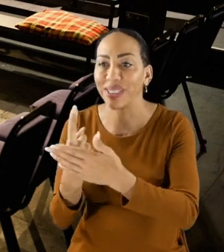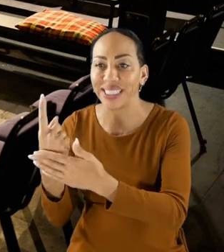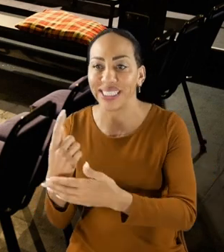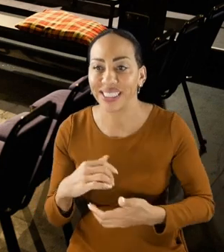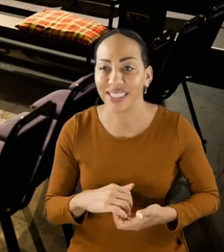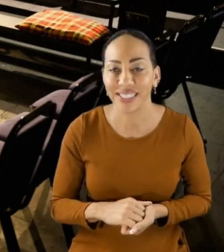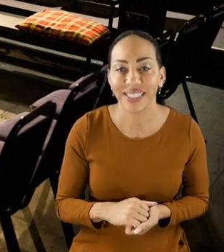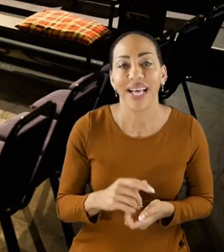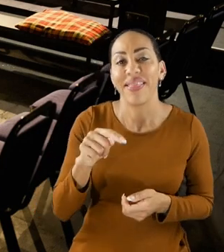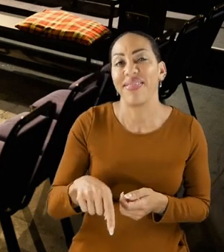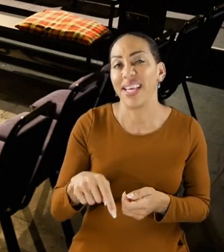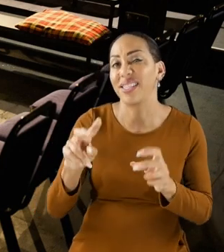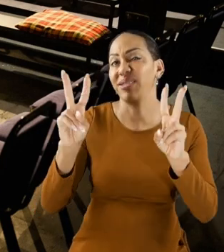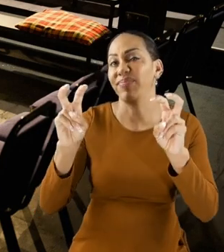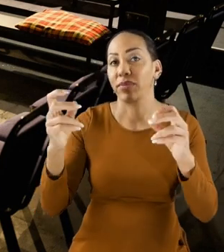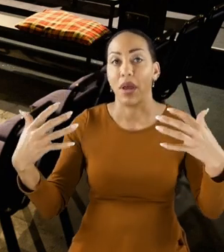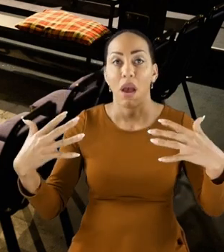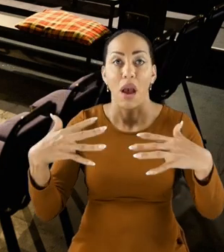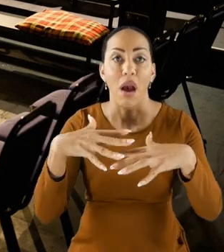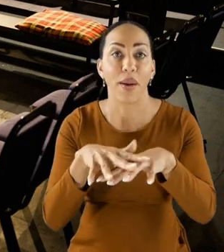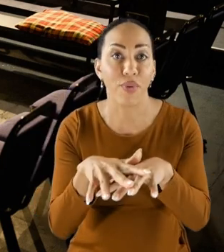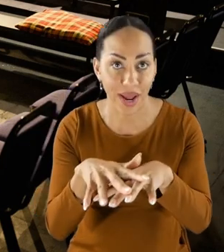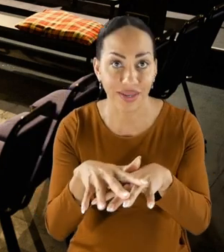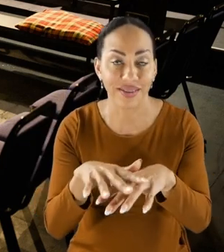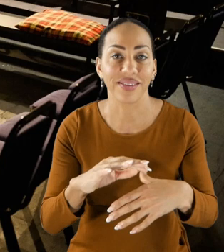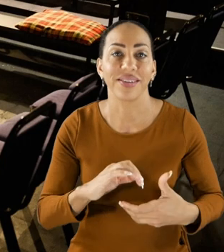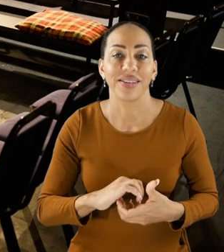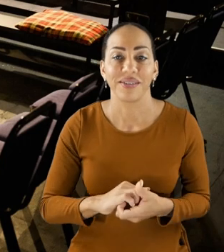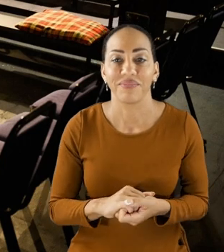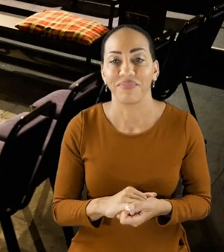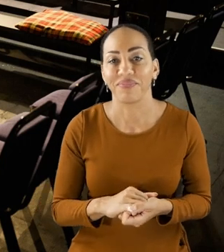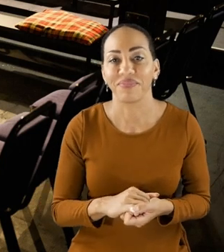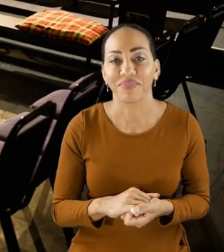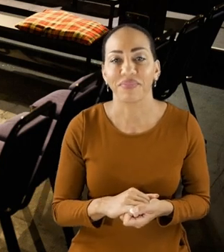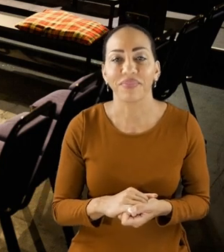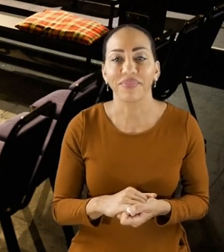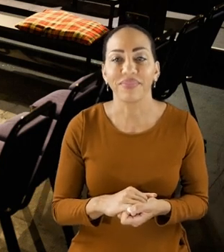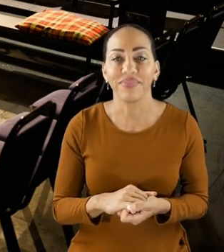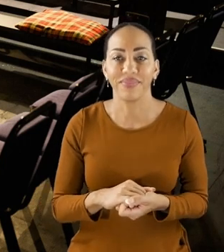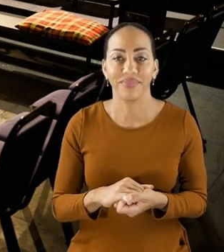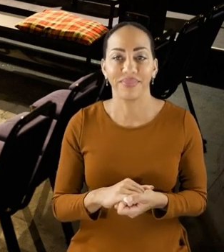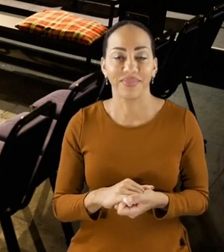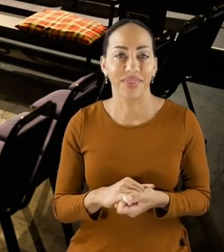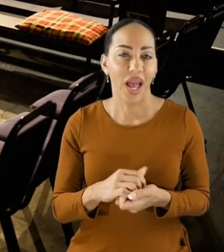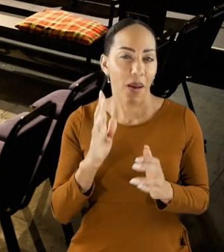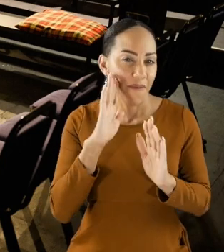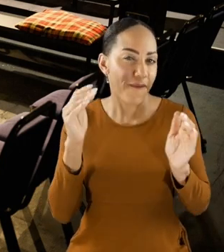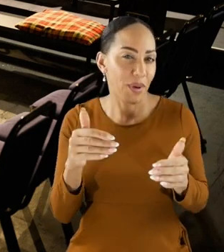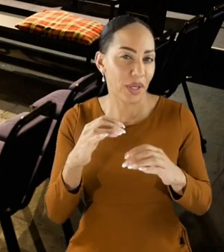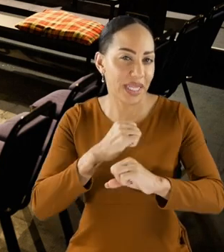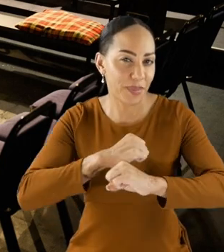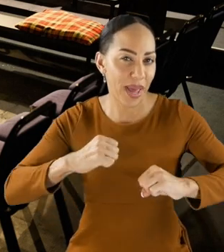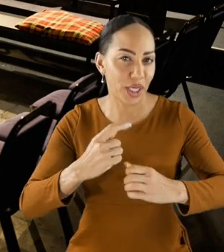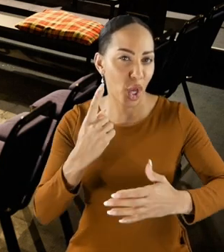It raises all sorts of opportunities to think about what. So this is hybrid in the sense of I'm focusing now just on the performance in